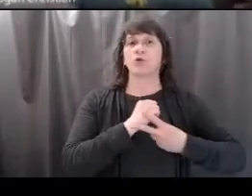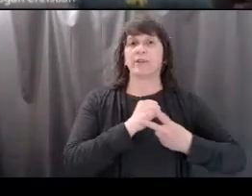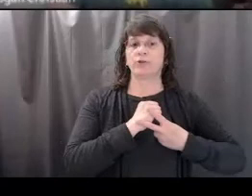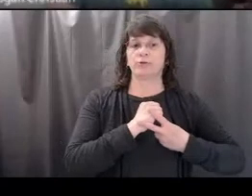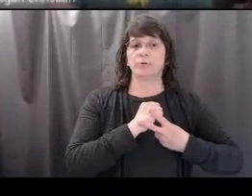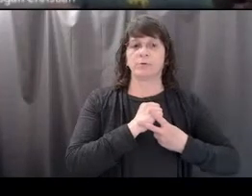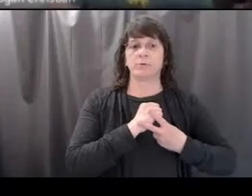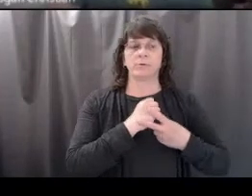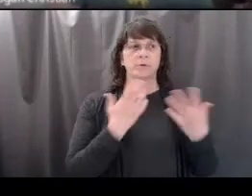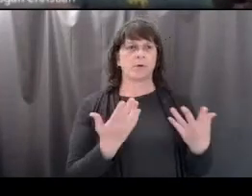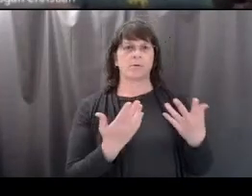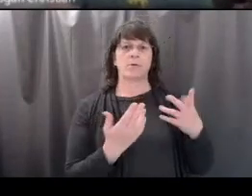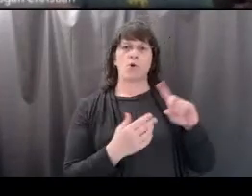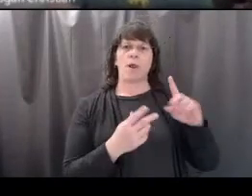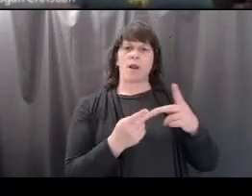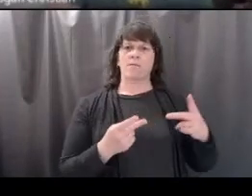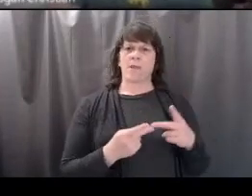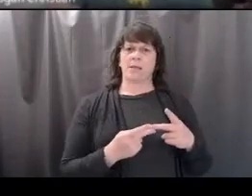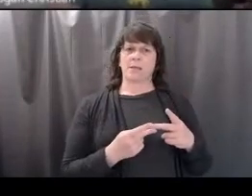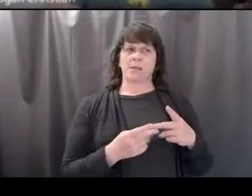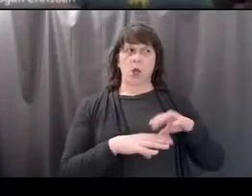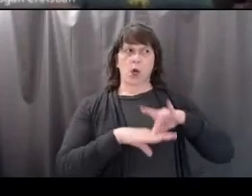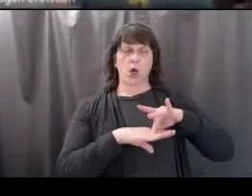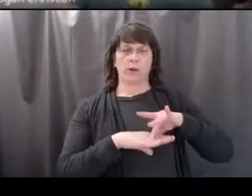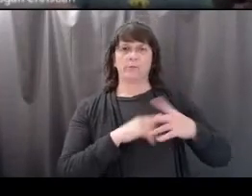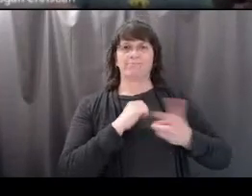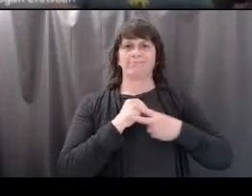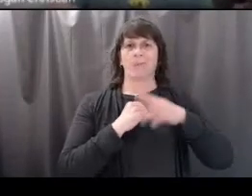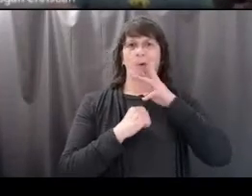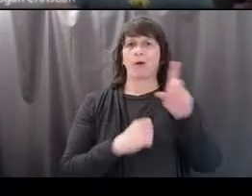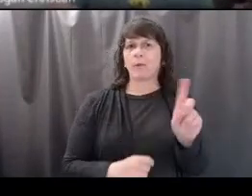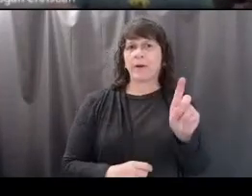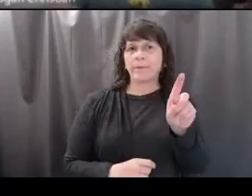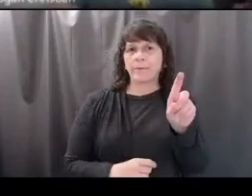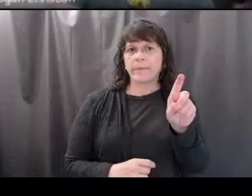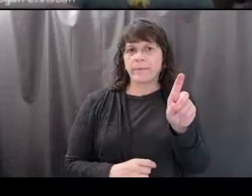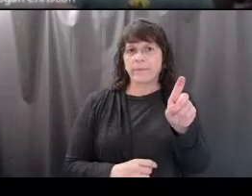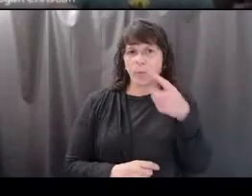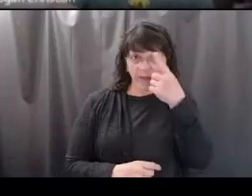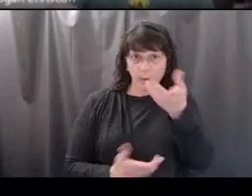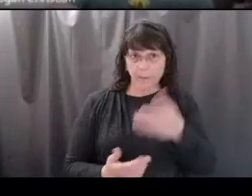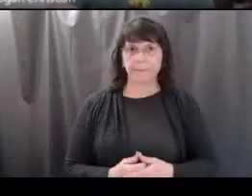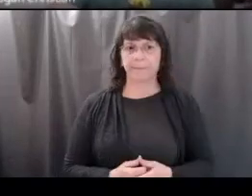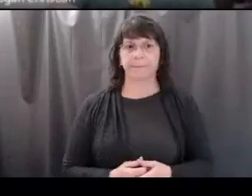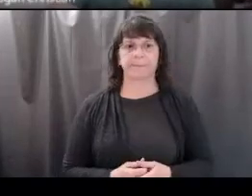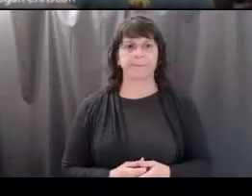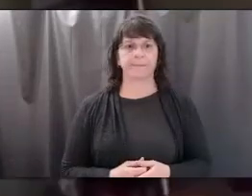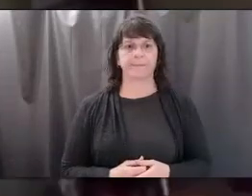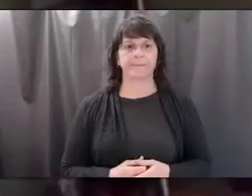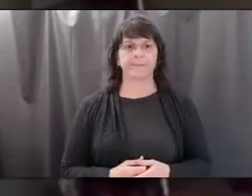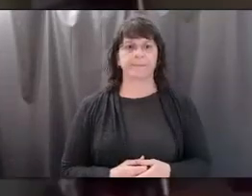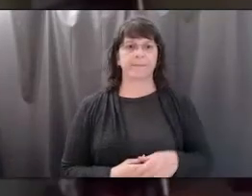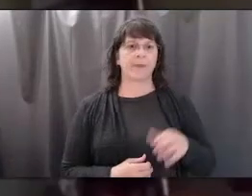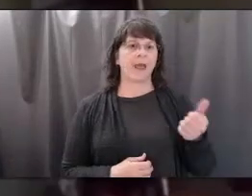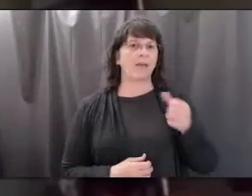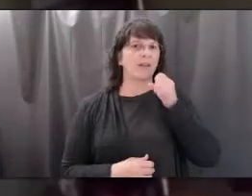So what are some places in Earth where water is stored? What do you think? Other than